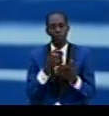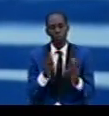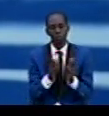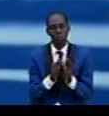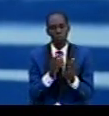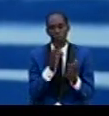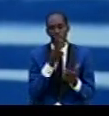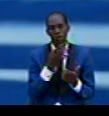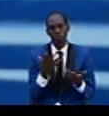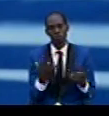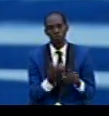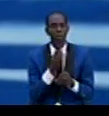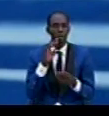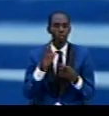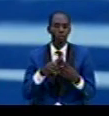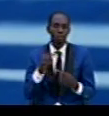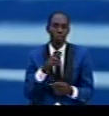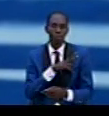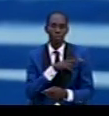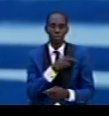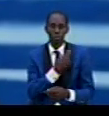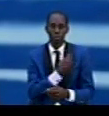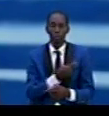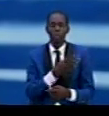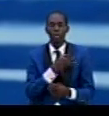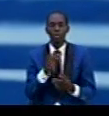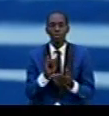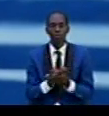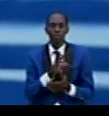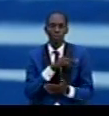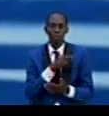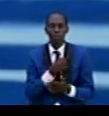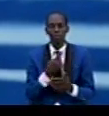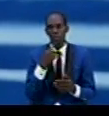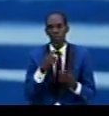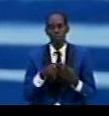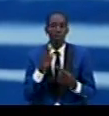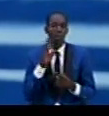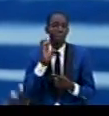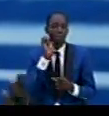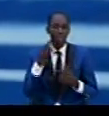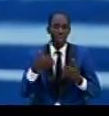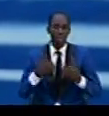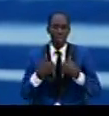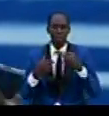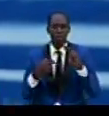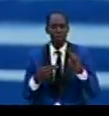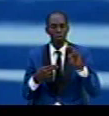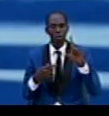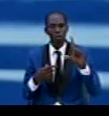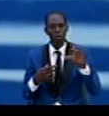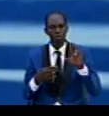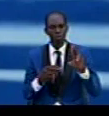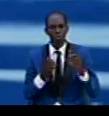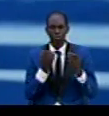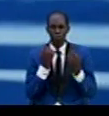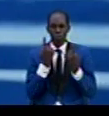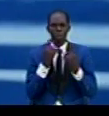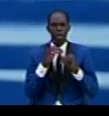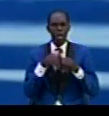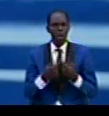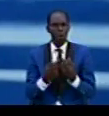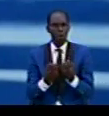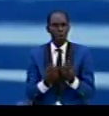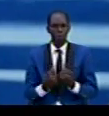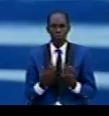So when we get to the hospital, the doctor was able to let me to know that I have ulcer. And I was like, how did I have this ulcer? Everybody around me